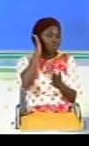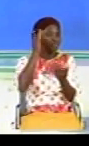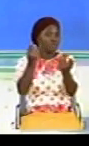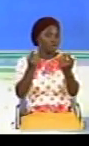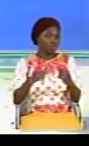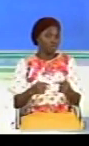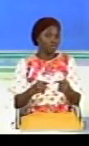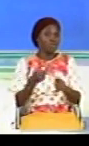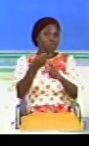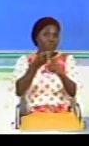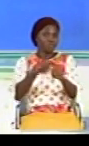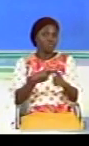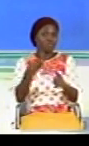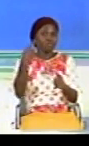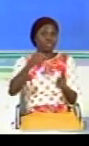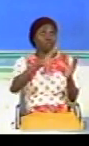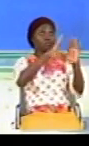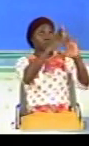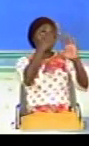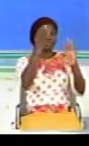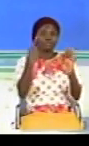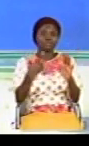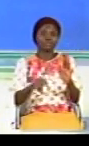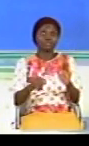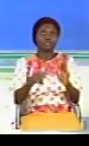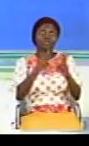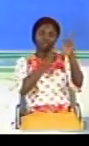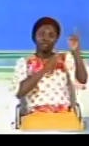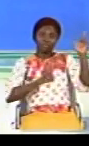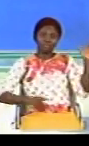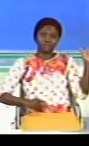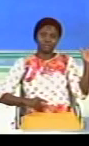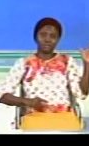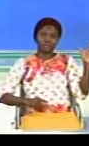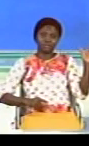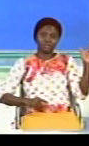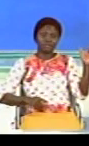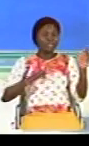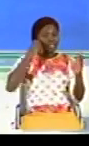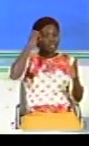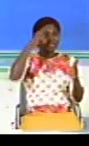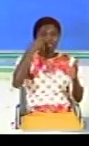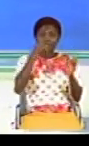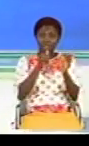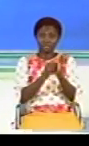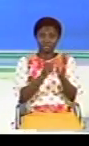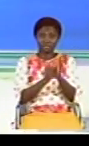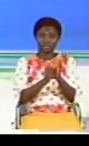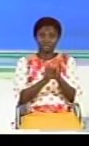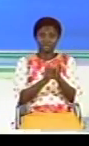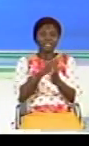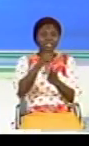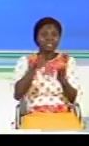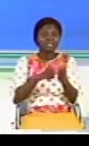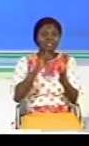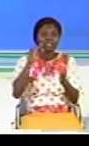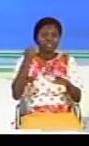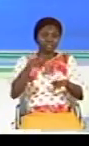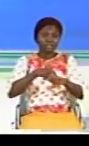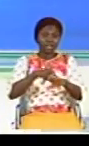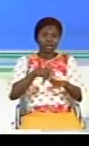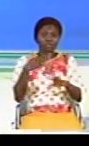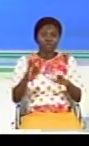from the presence of the Lord. It says, this is how times of refreshing